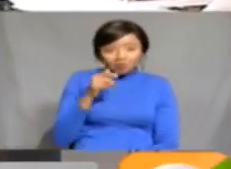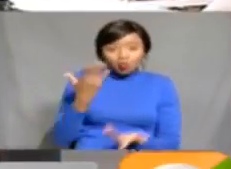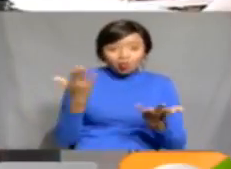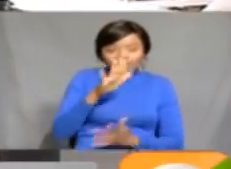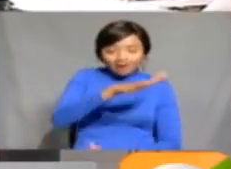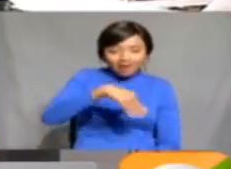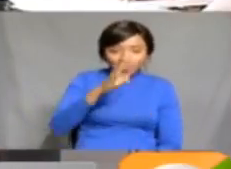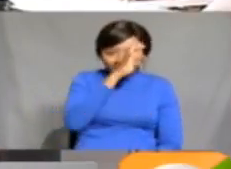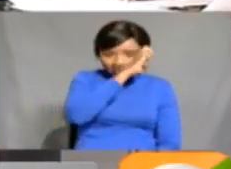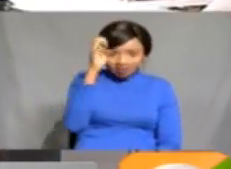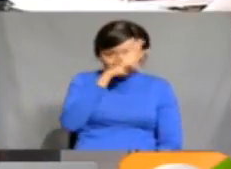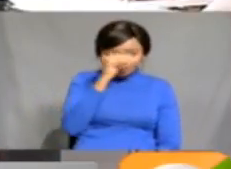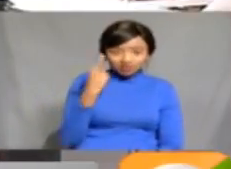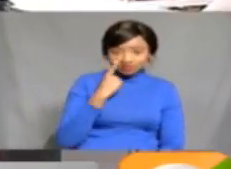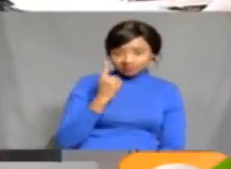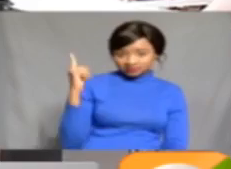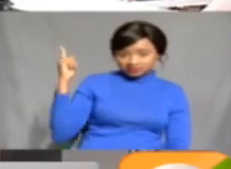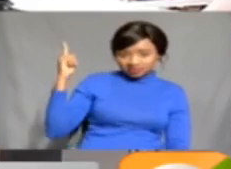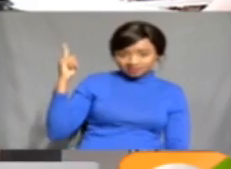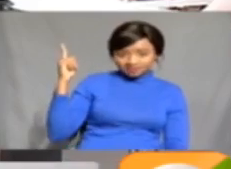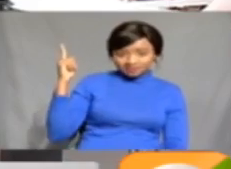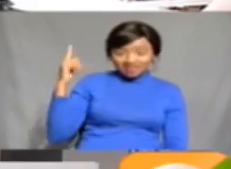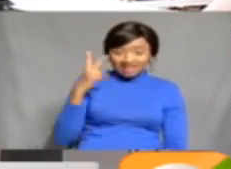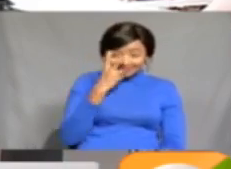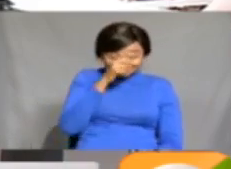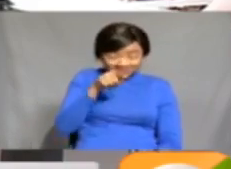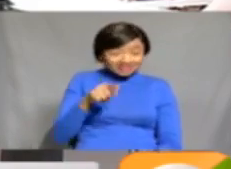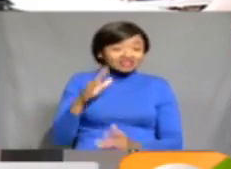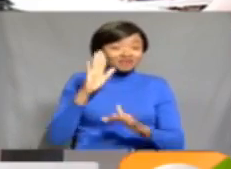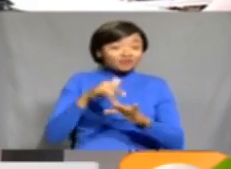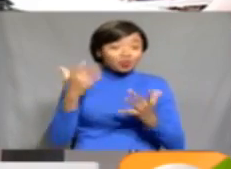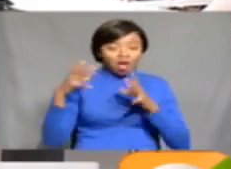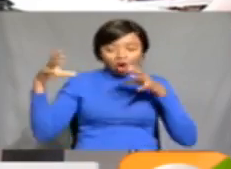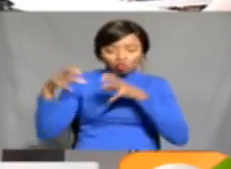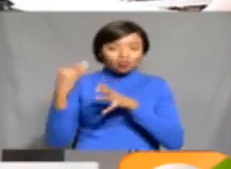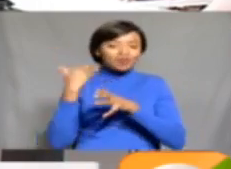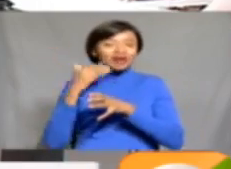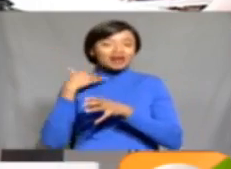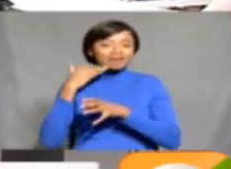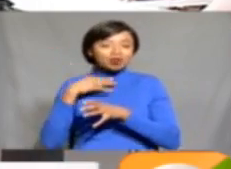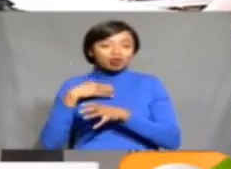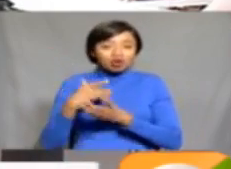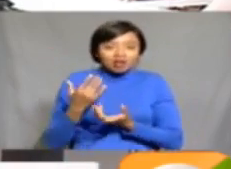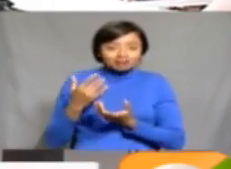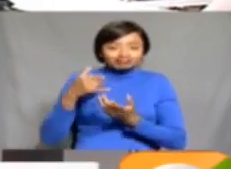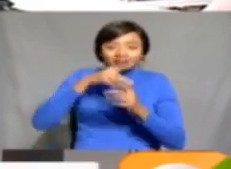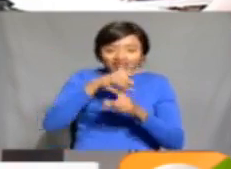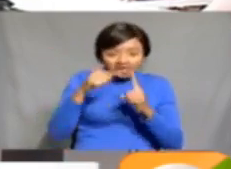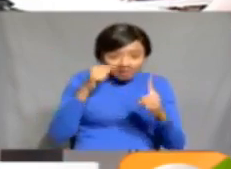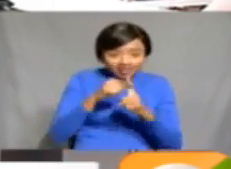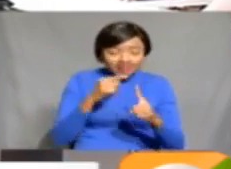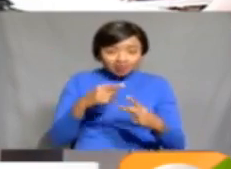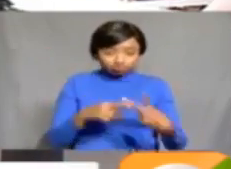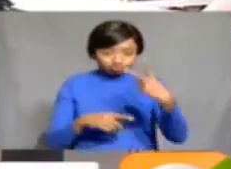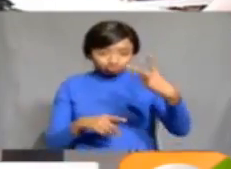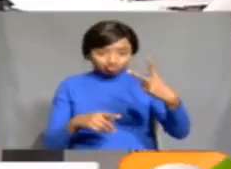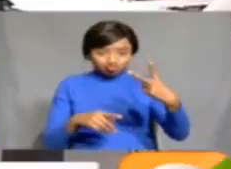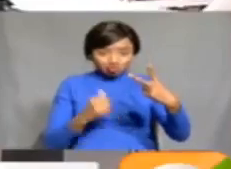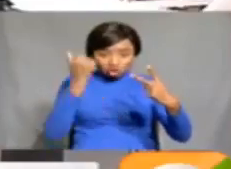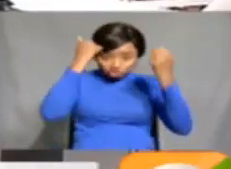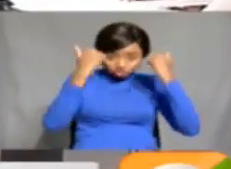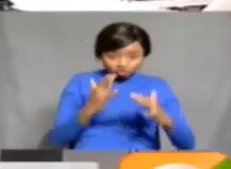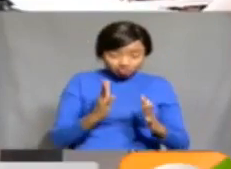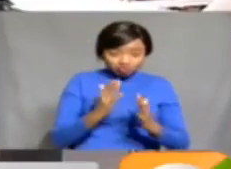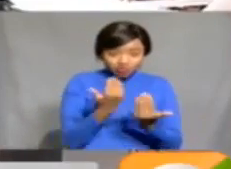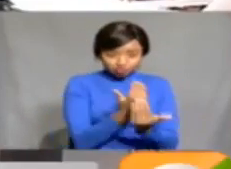Marakwet. I want to show you where that clash has begun. It's suspected that it was a bandit attack. Those killed in the attack include two Chesewach primary school